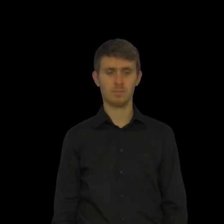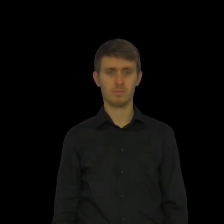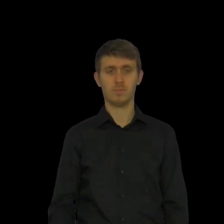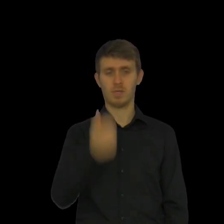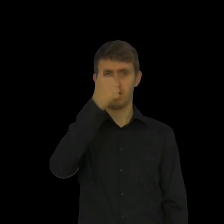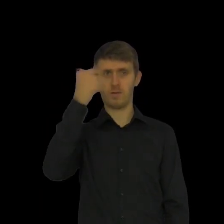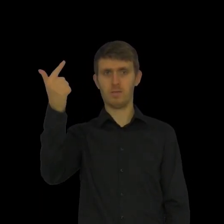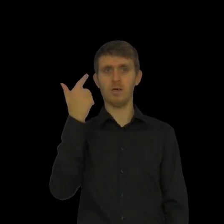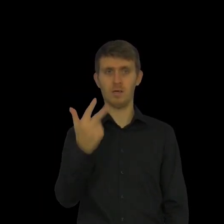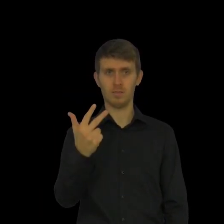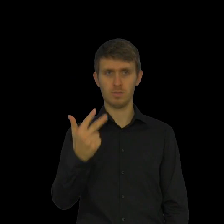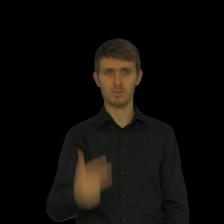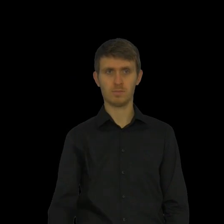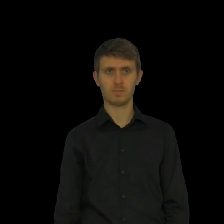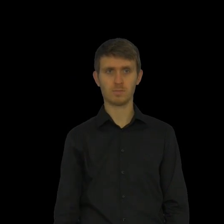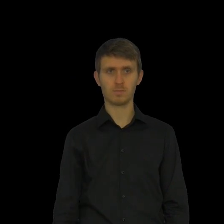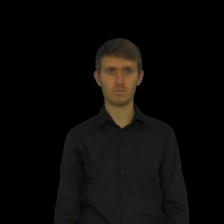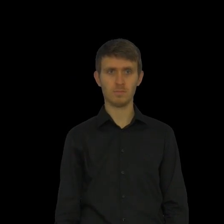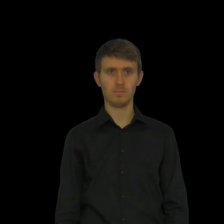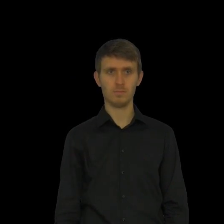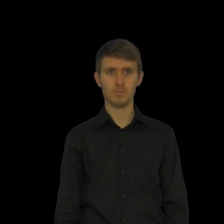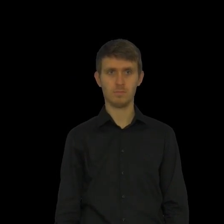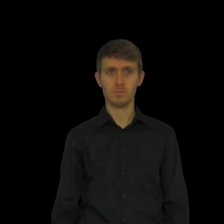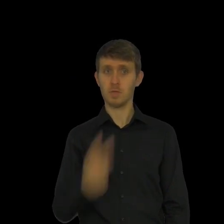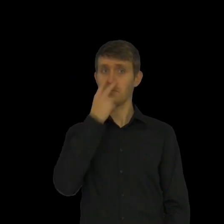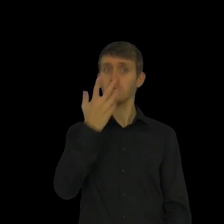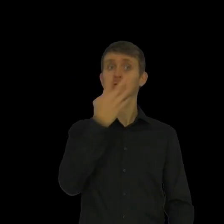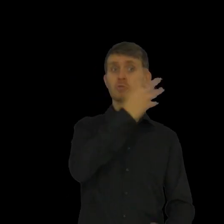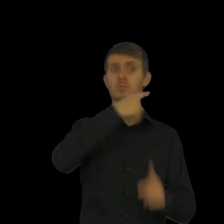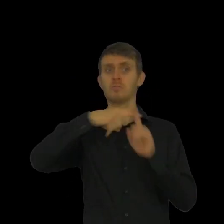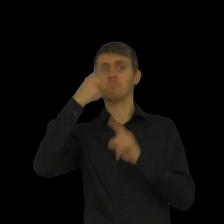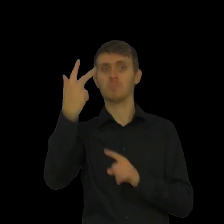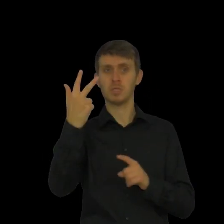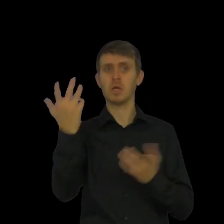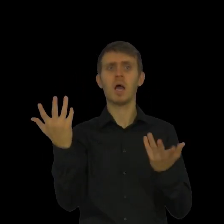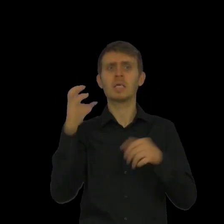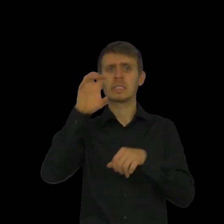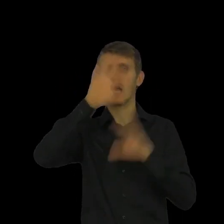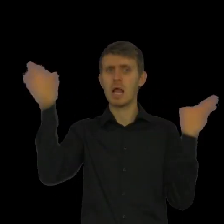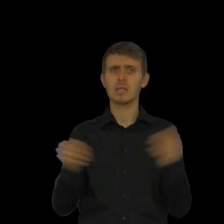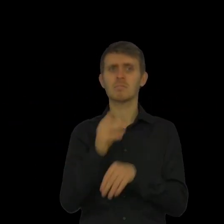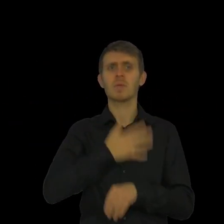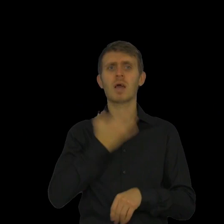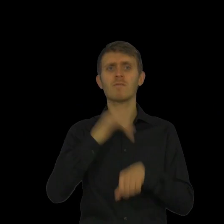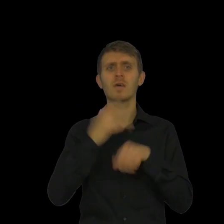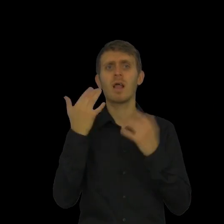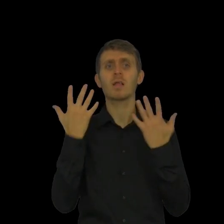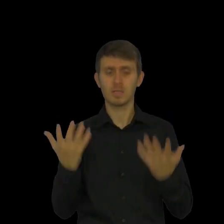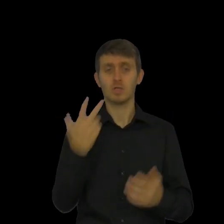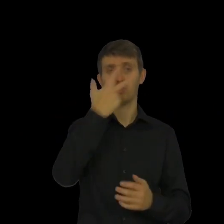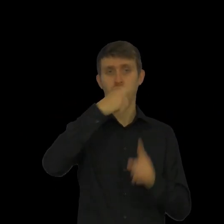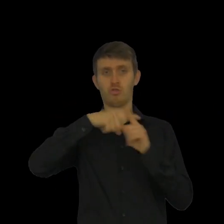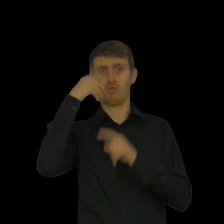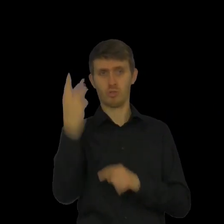lemons for lunch one two three and so you could view four plus three as how many total